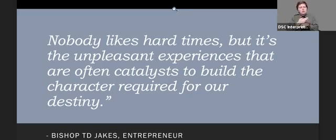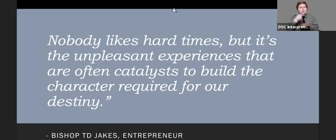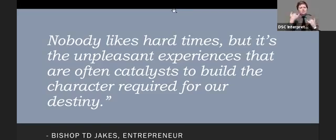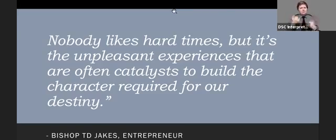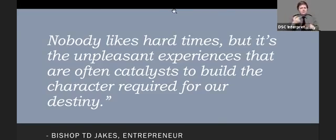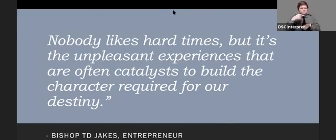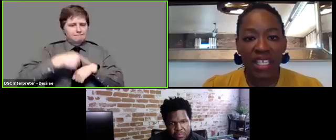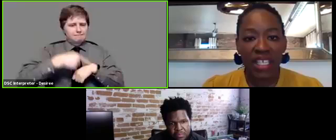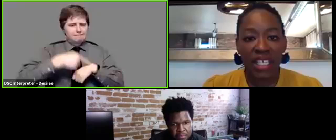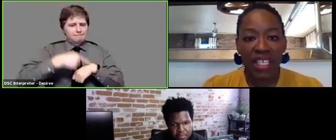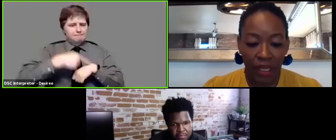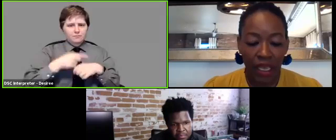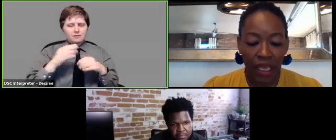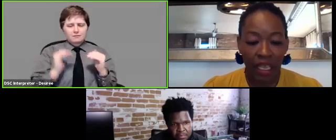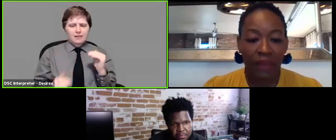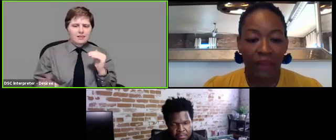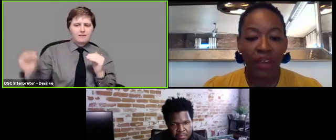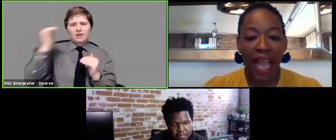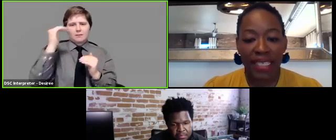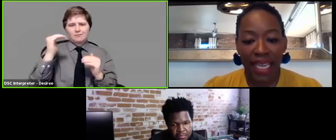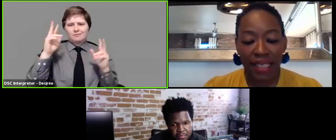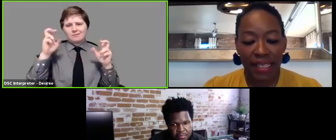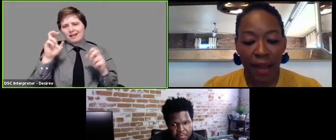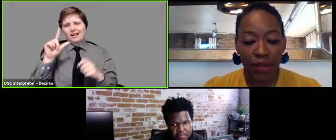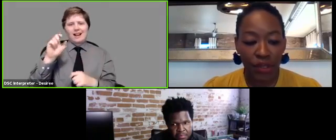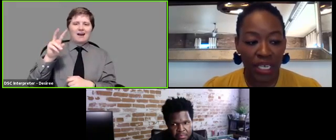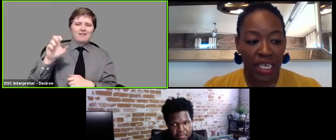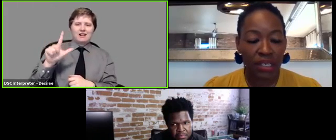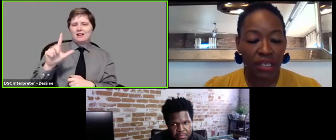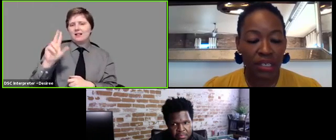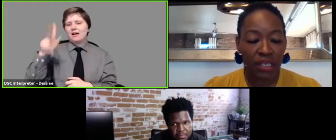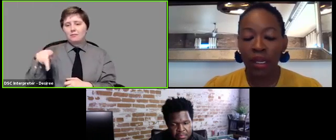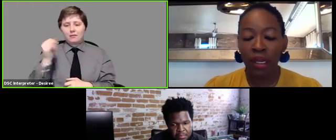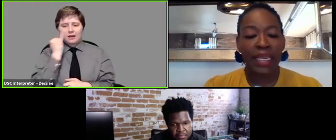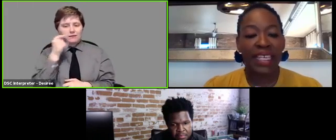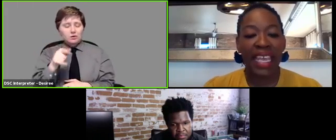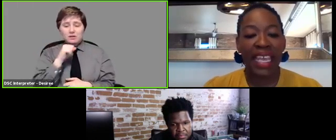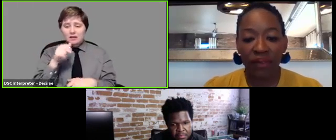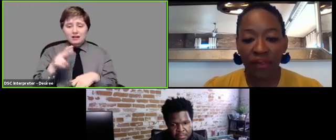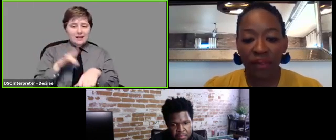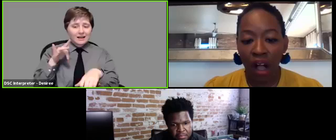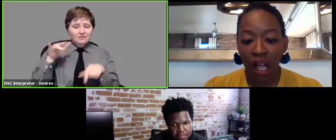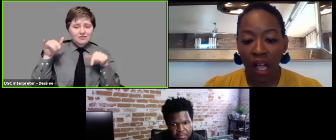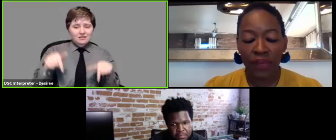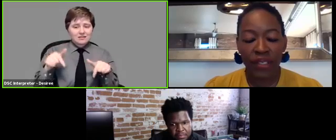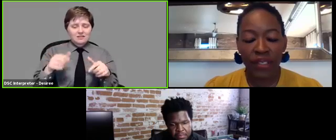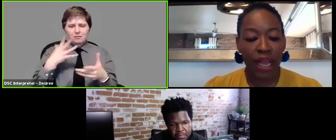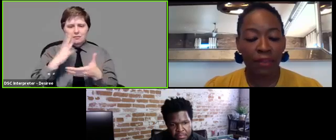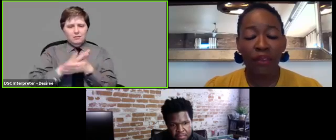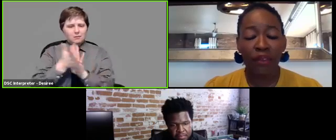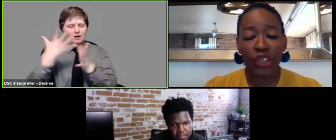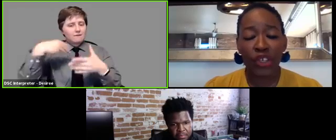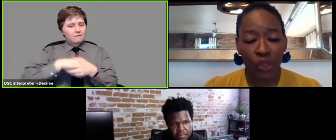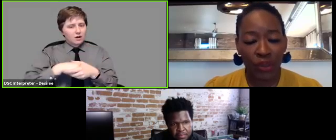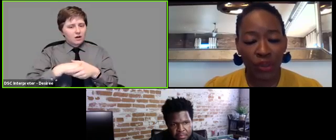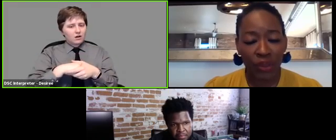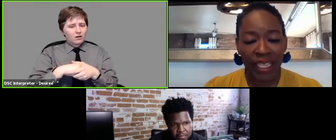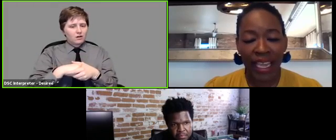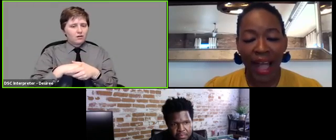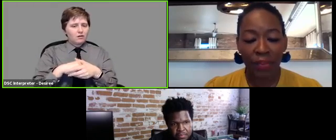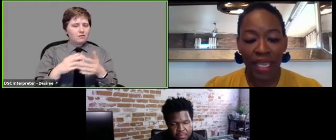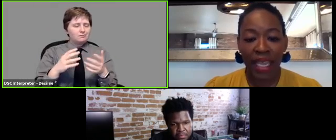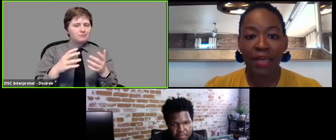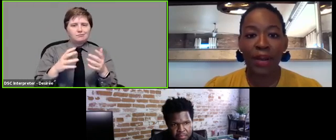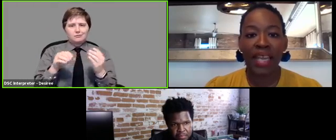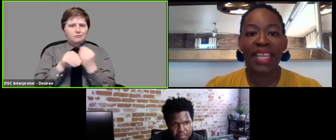time to level up. If you're not taking this opportunity to get involved